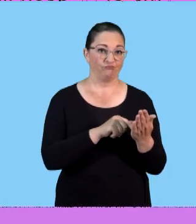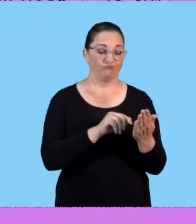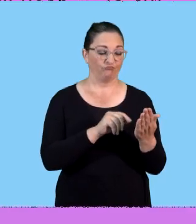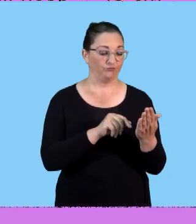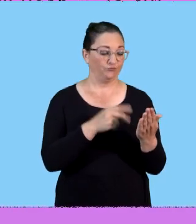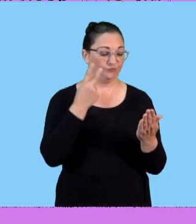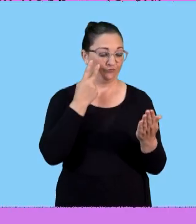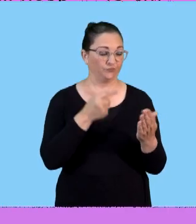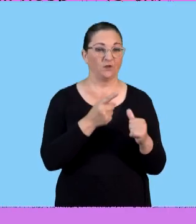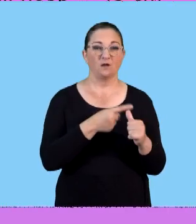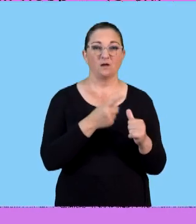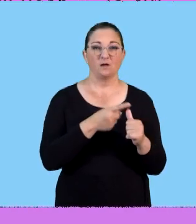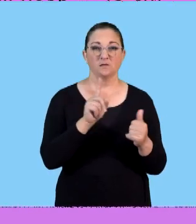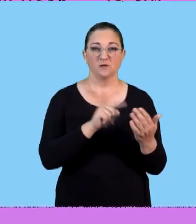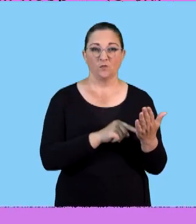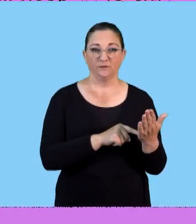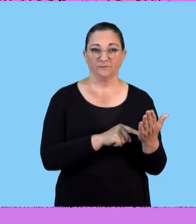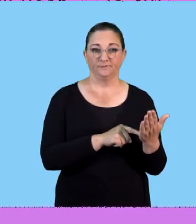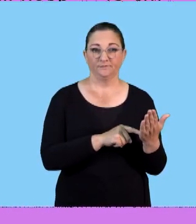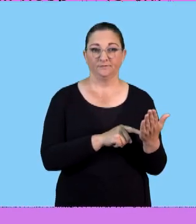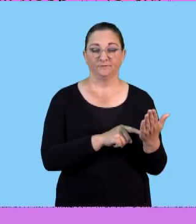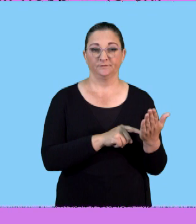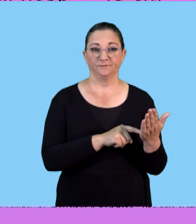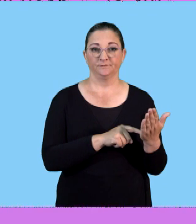1,590.6375 minus your